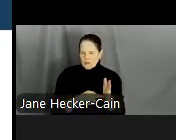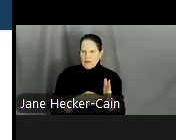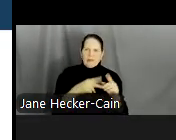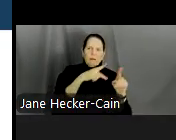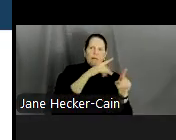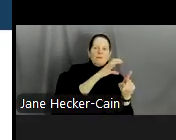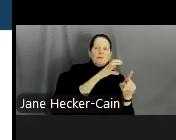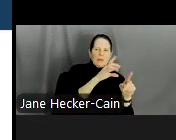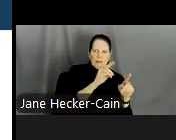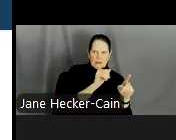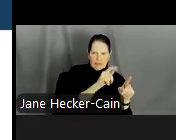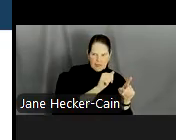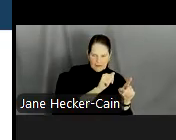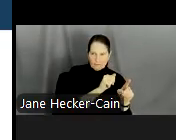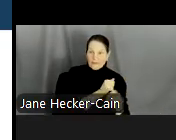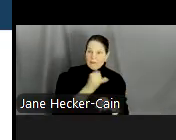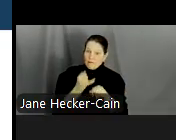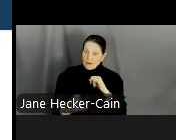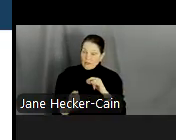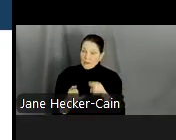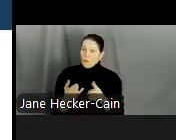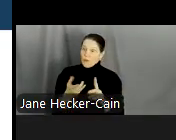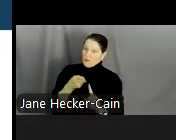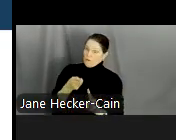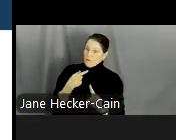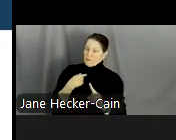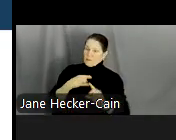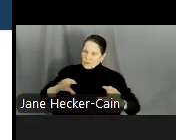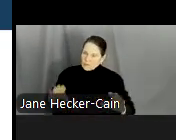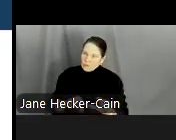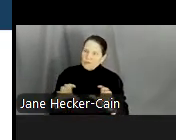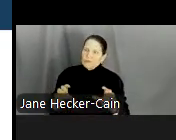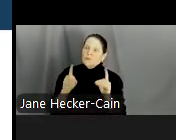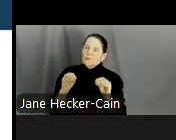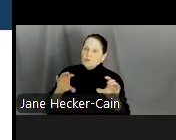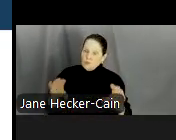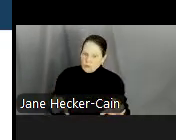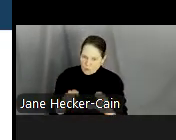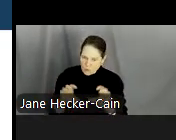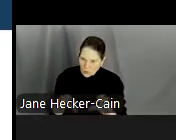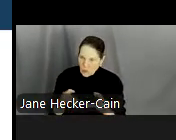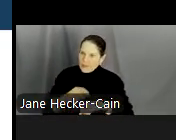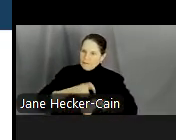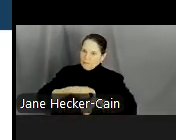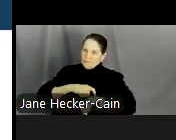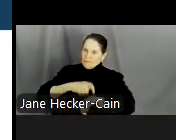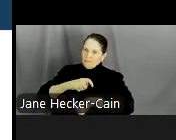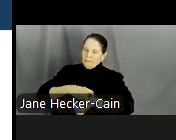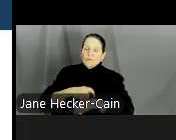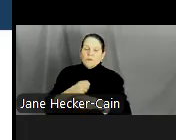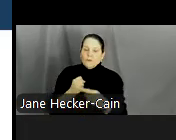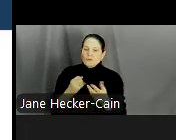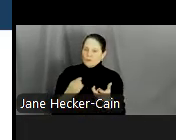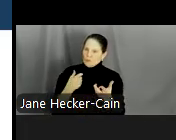And we're focused on actionability and timeliness. So we gather data on current public health priority